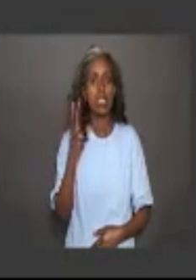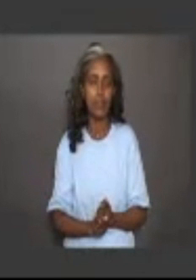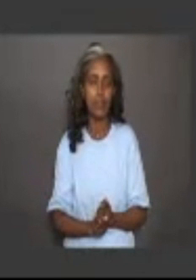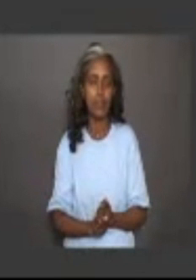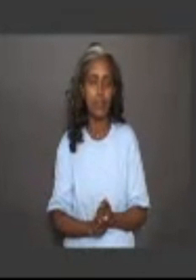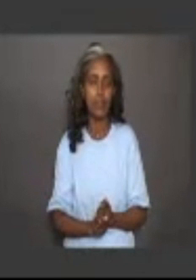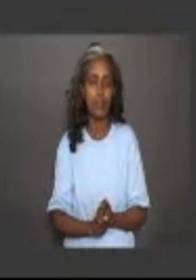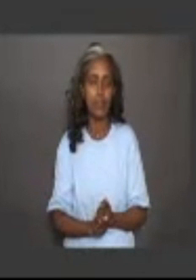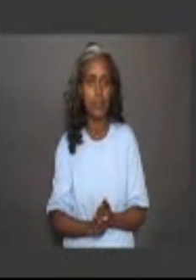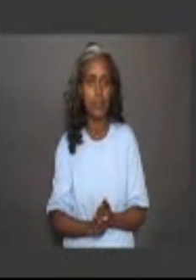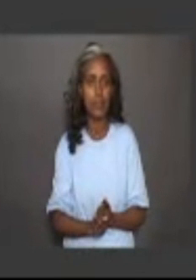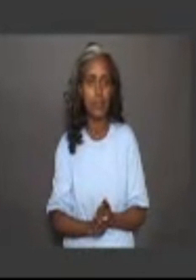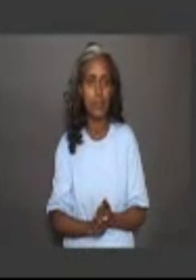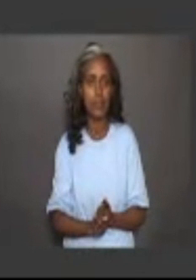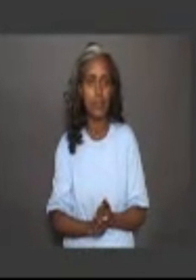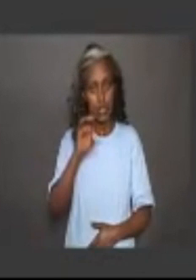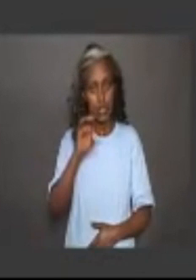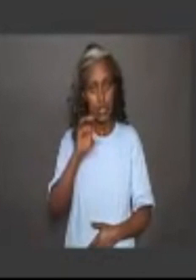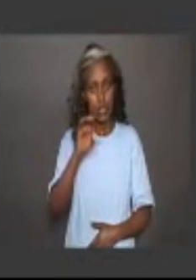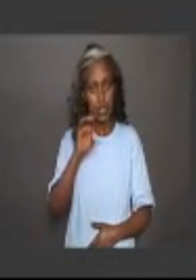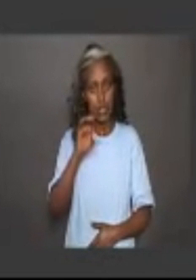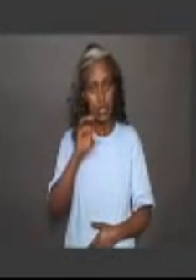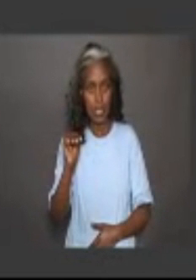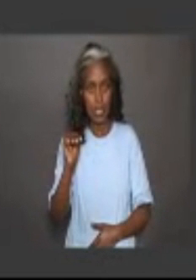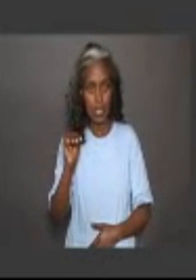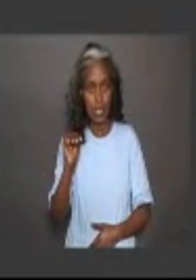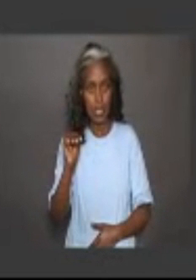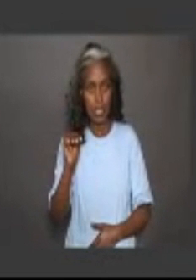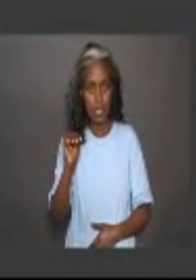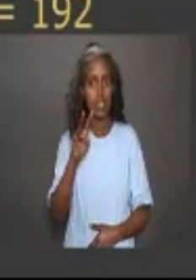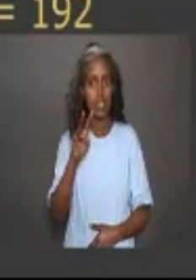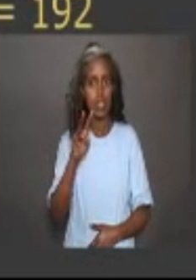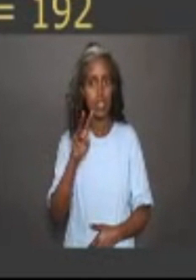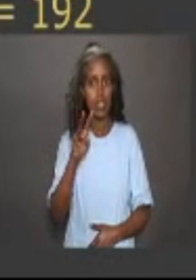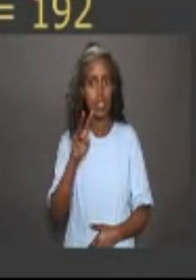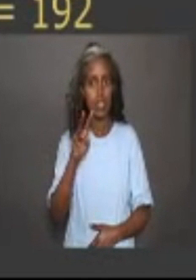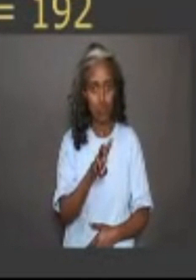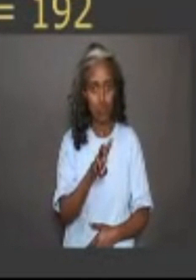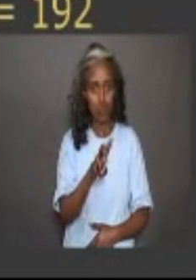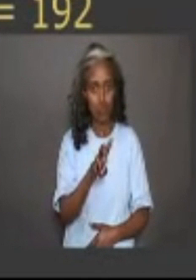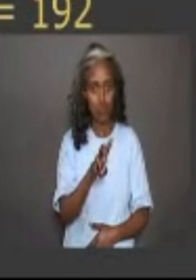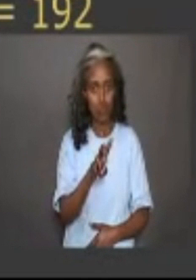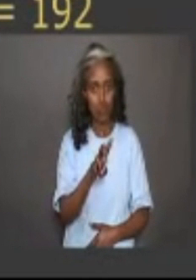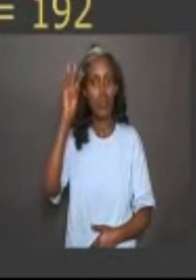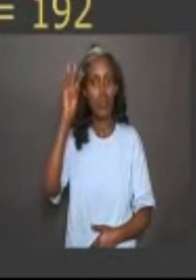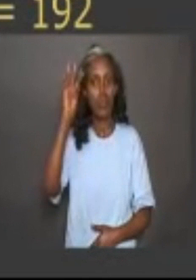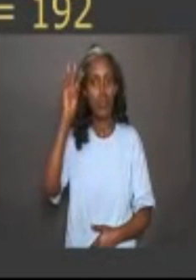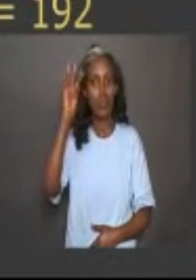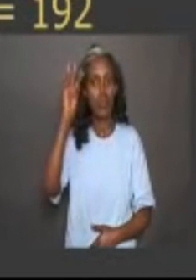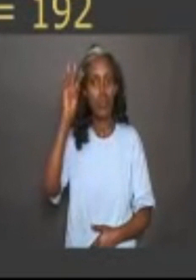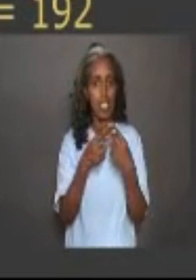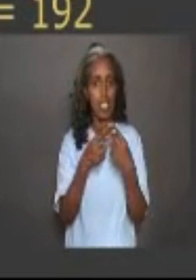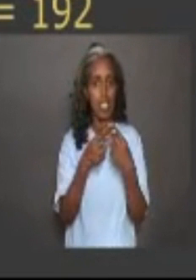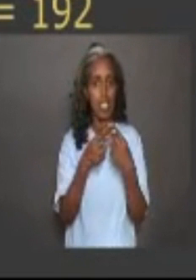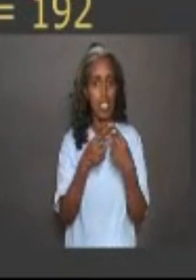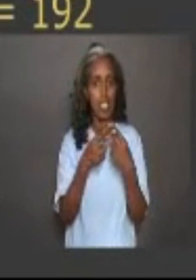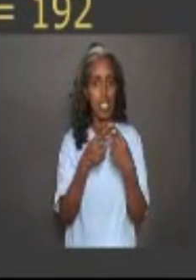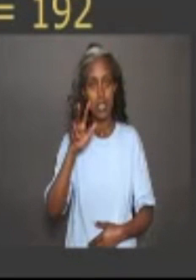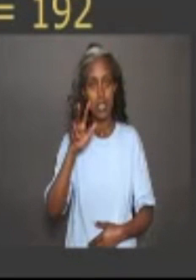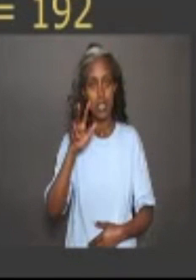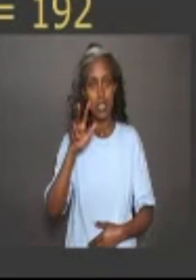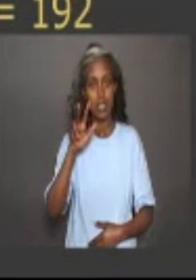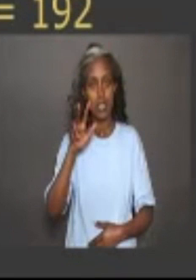The least common multiple is 2 to the power of 6 times 3,